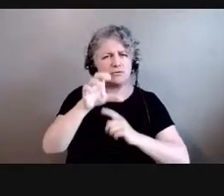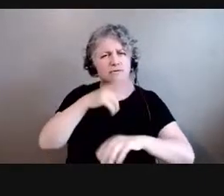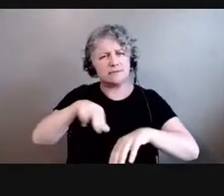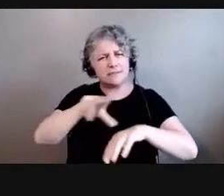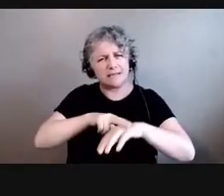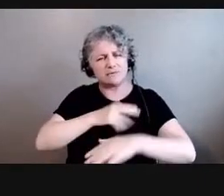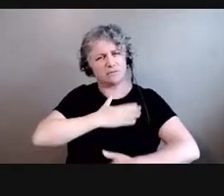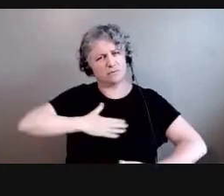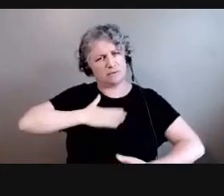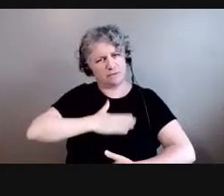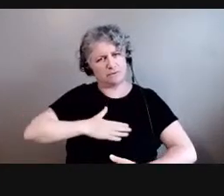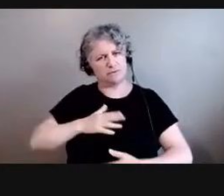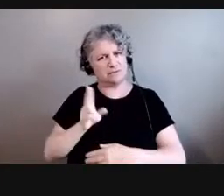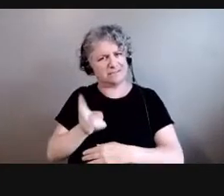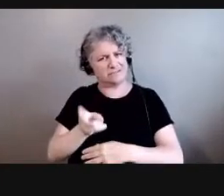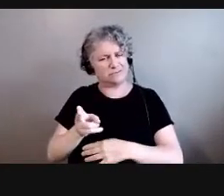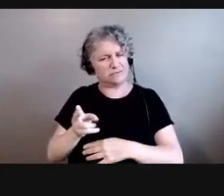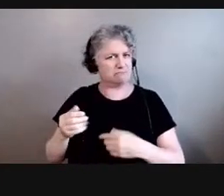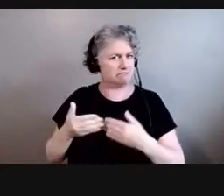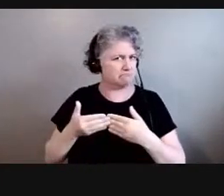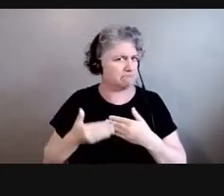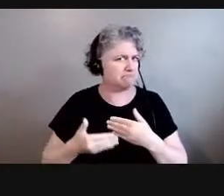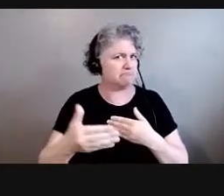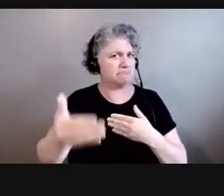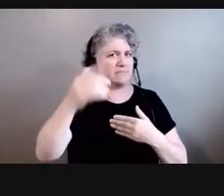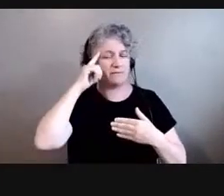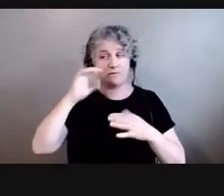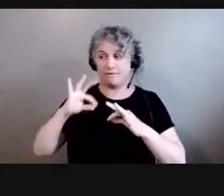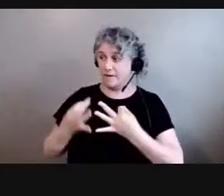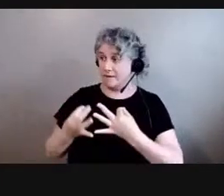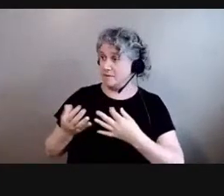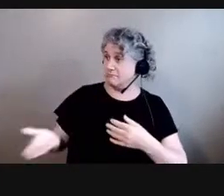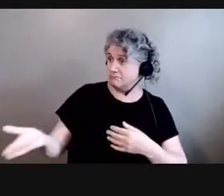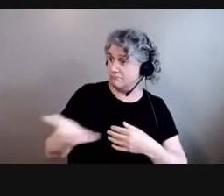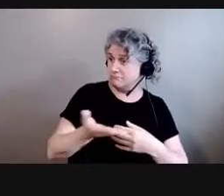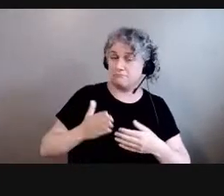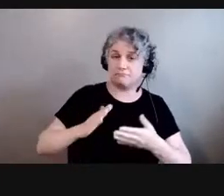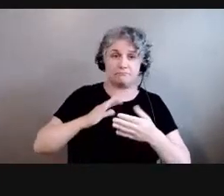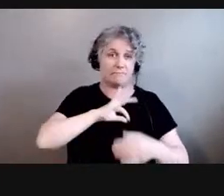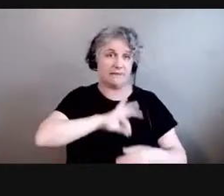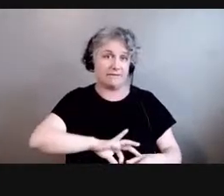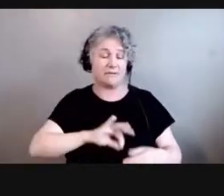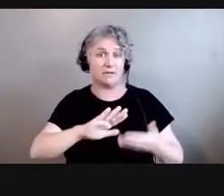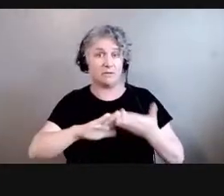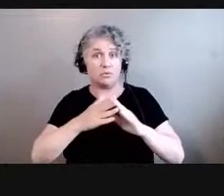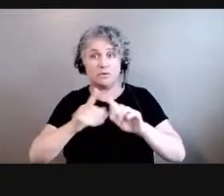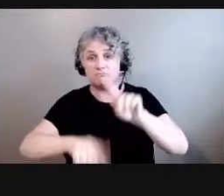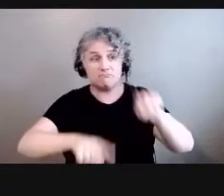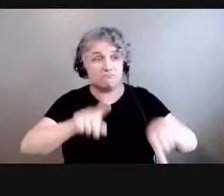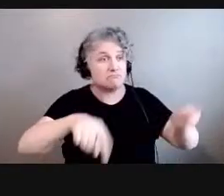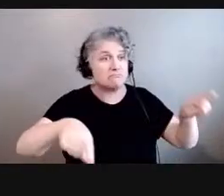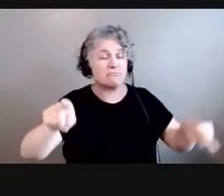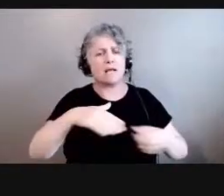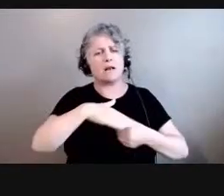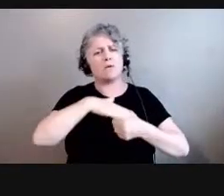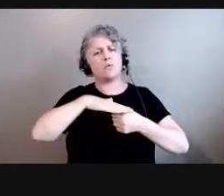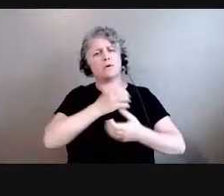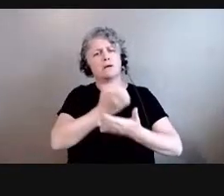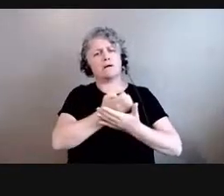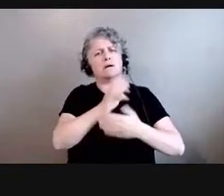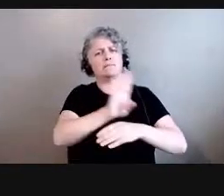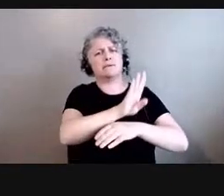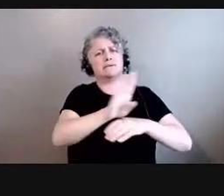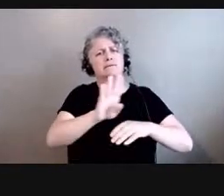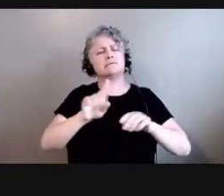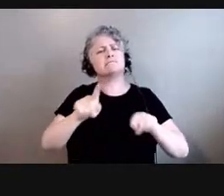and recreational heritage for the benefit of our families, communities, and local economies. The objectives are to